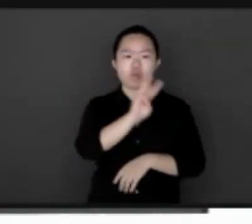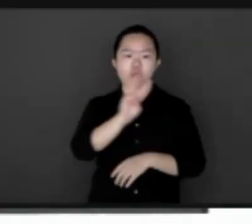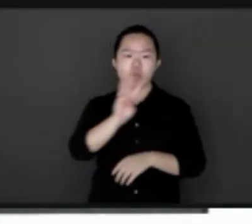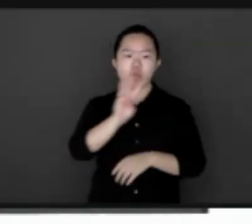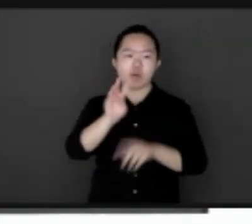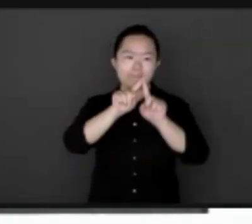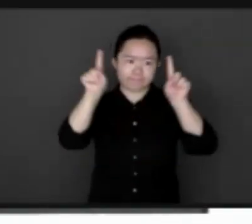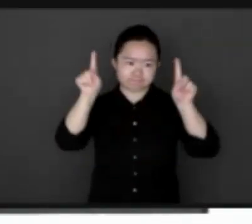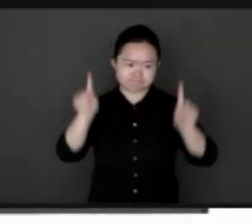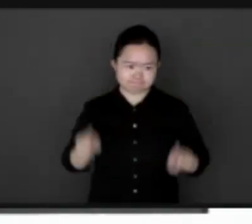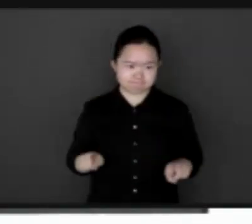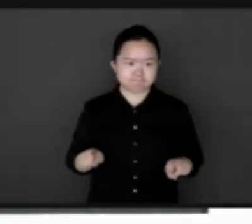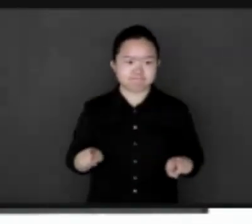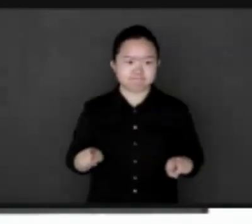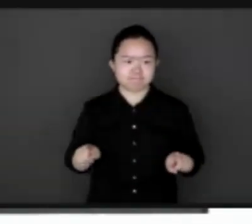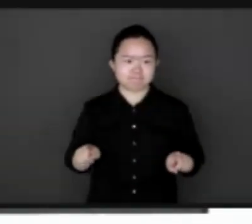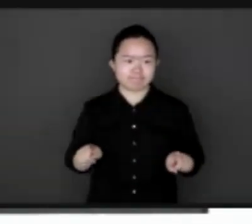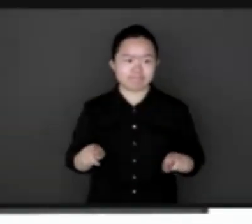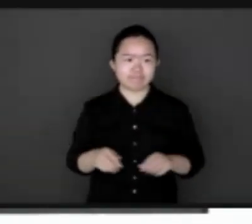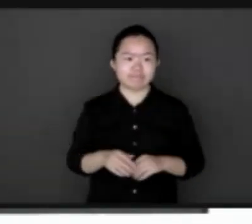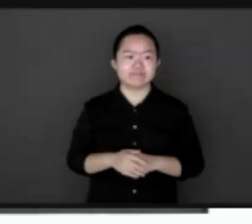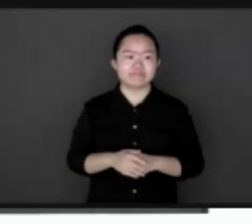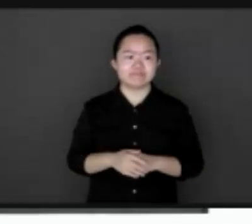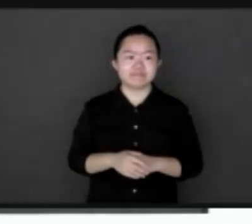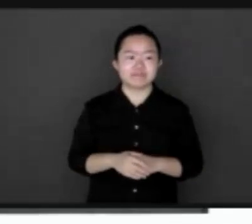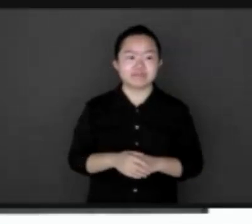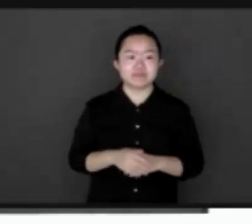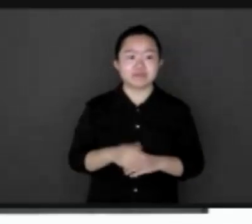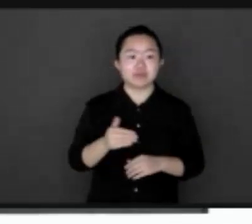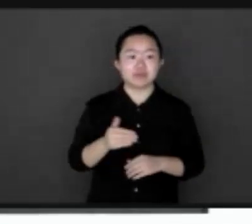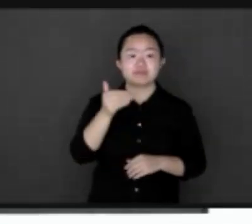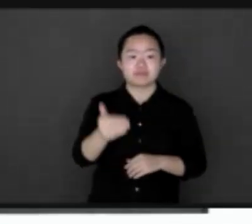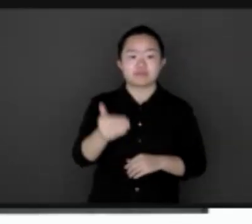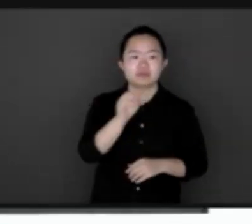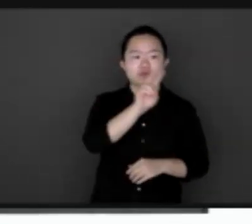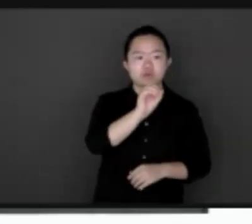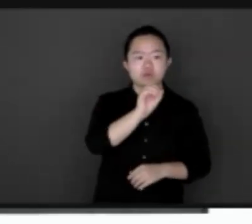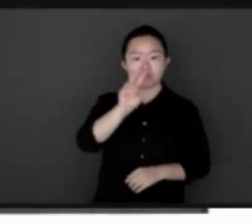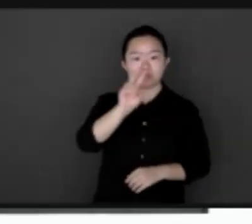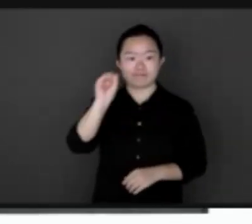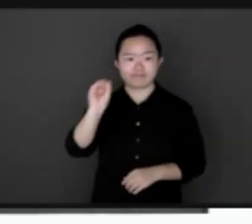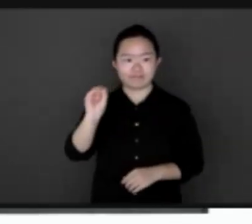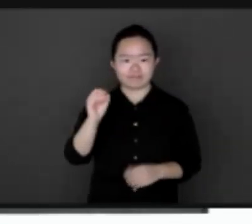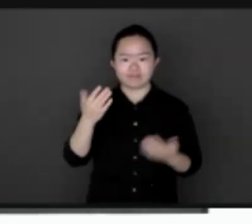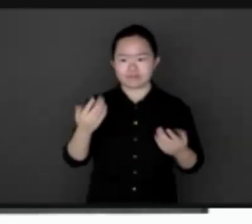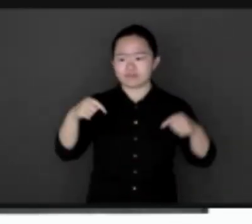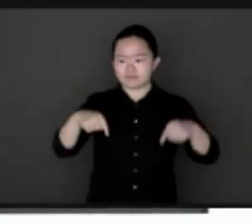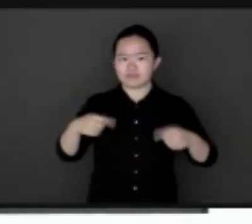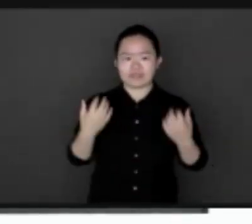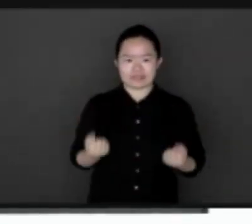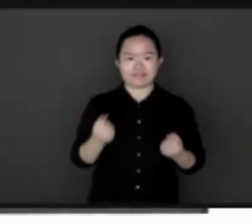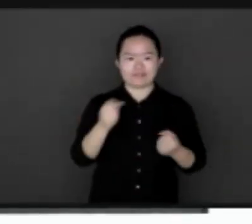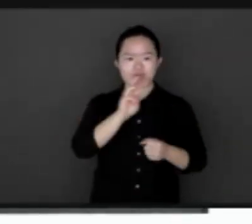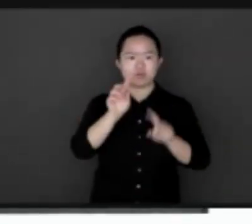in 2020, existing websites had to be accessible. And in 2021, the apps had to be